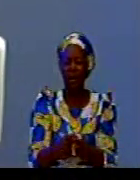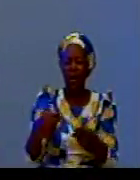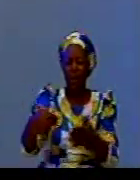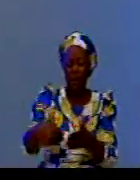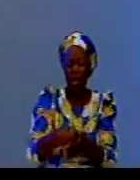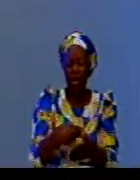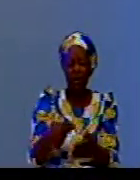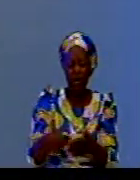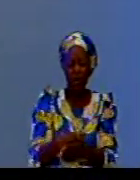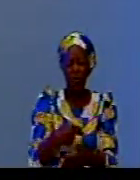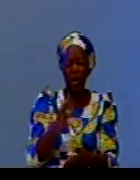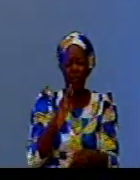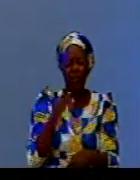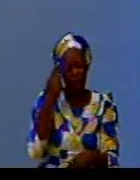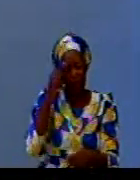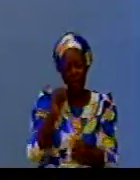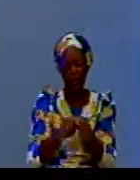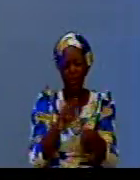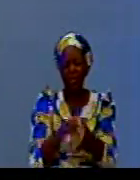Freedom for everyone.